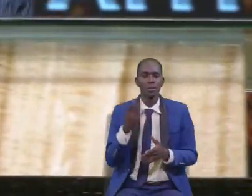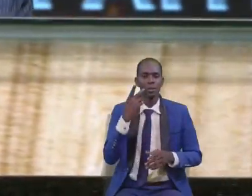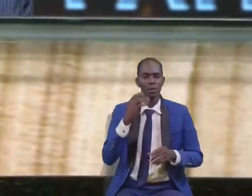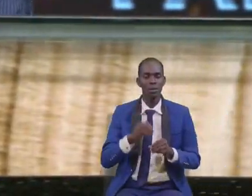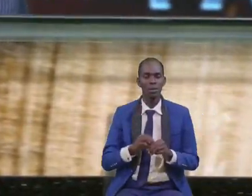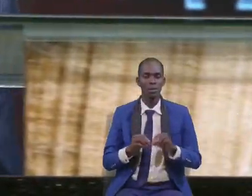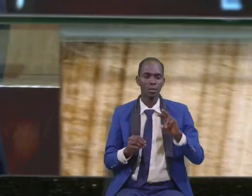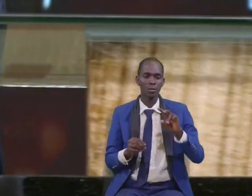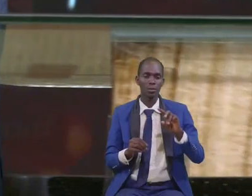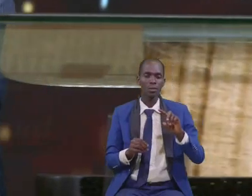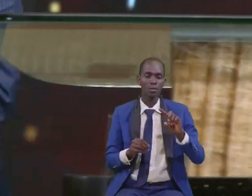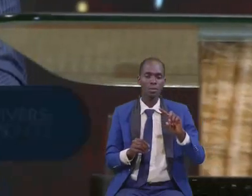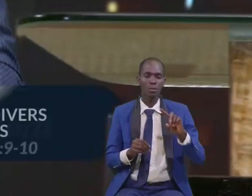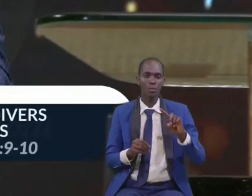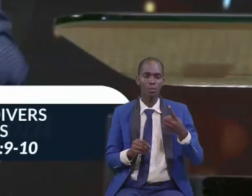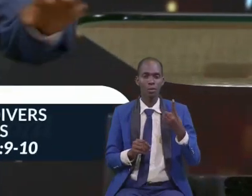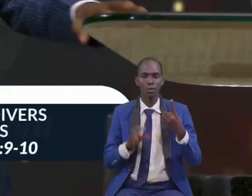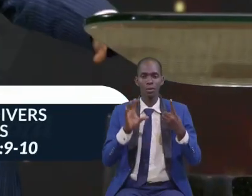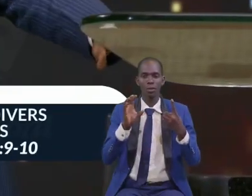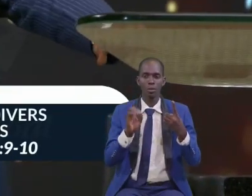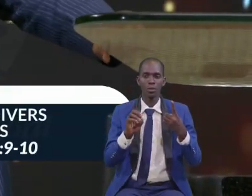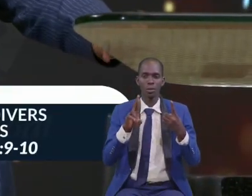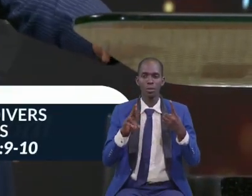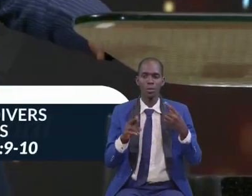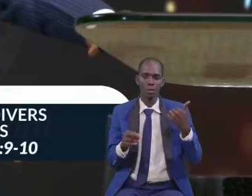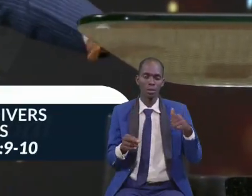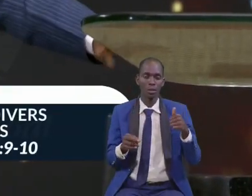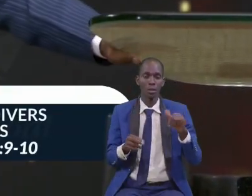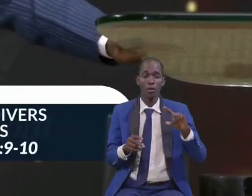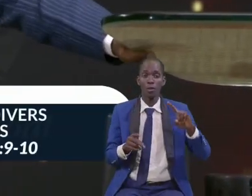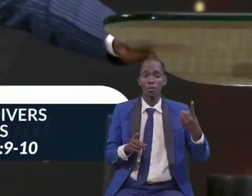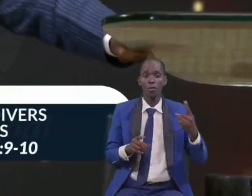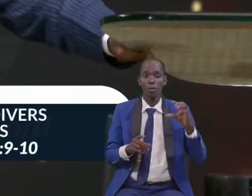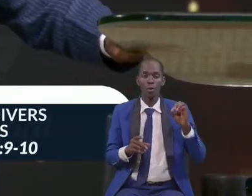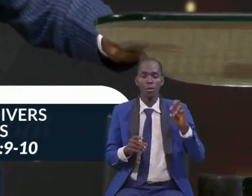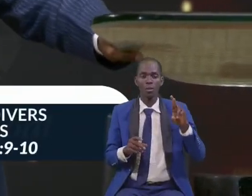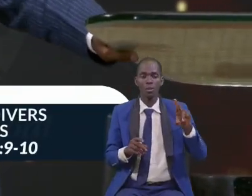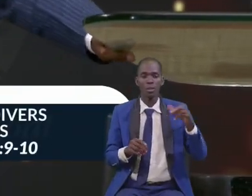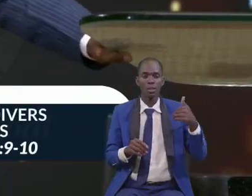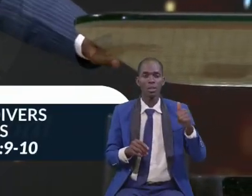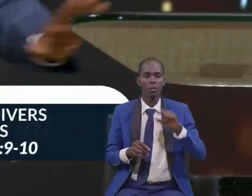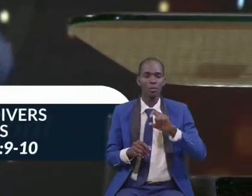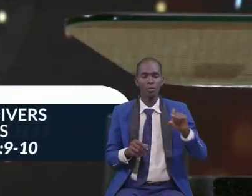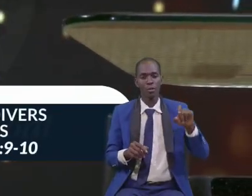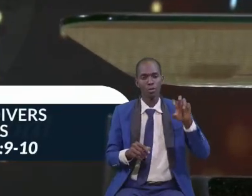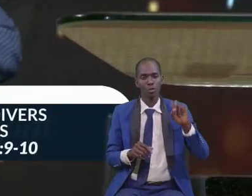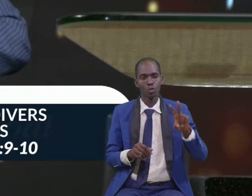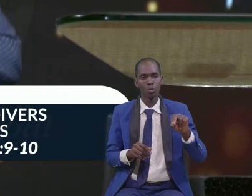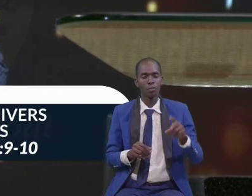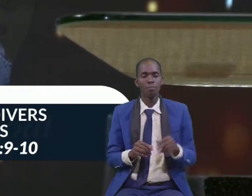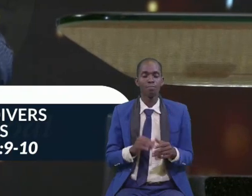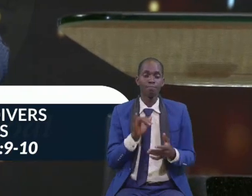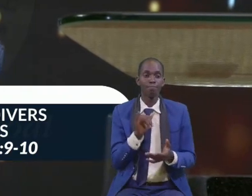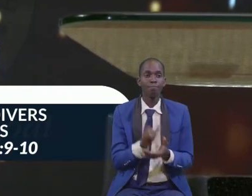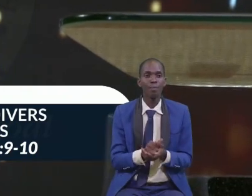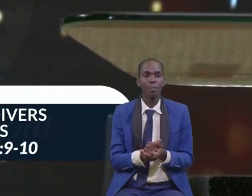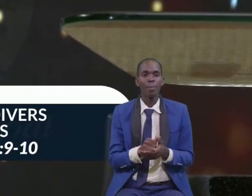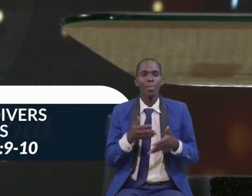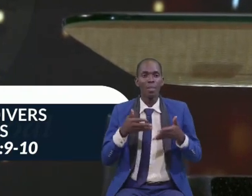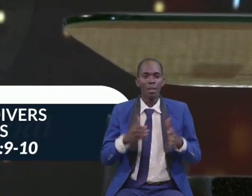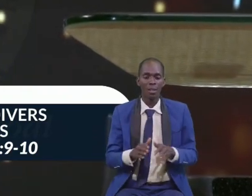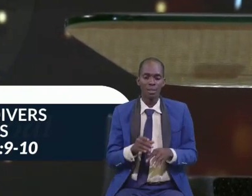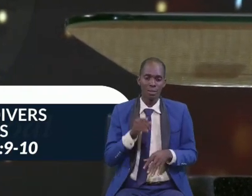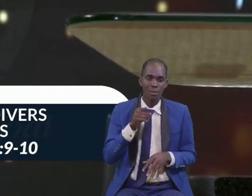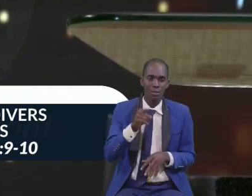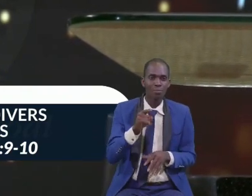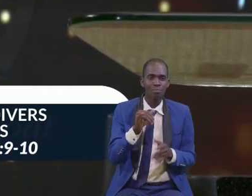chapter 10, and I'm reading from verse 12. In 1 Corinthians chapter 10, verse 12, wherefore, let